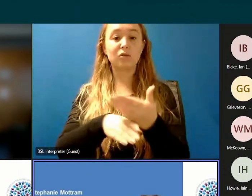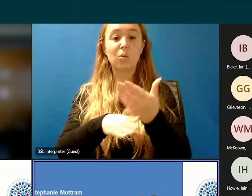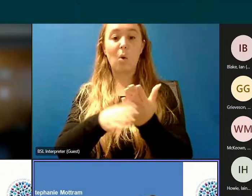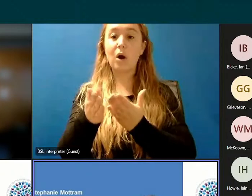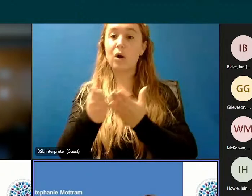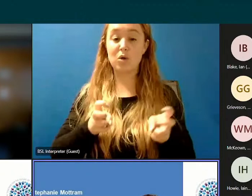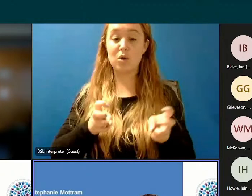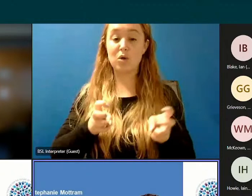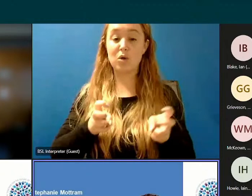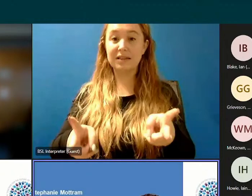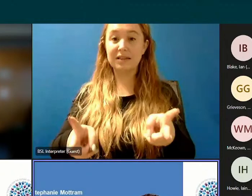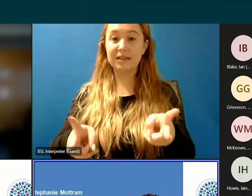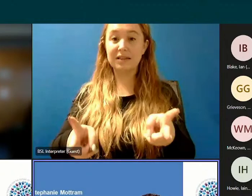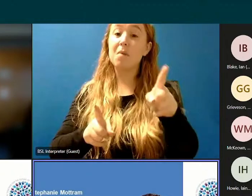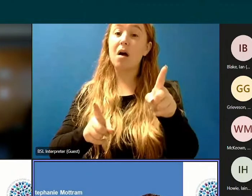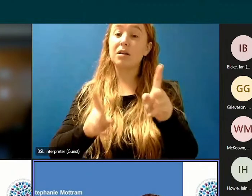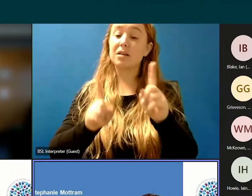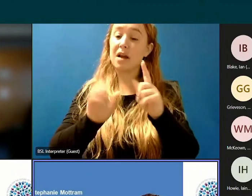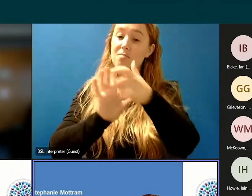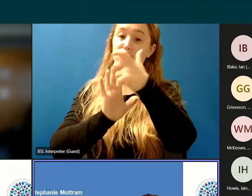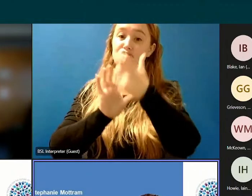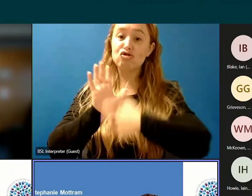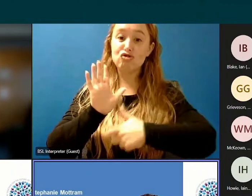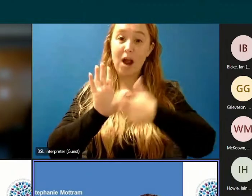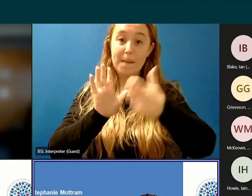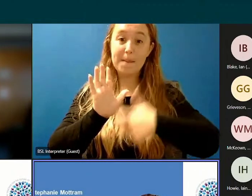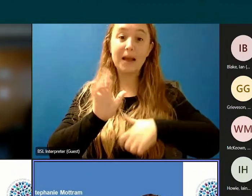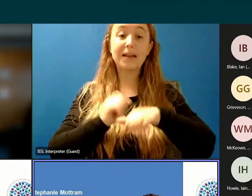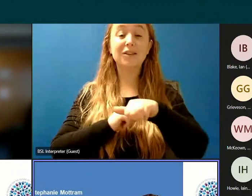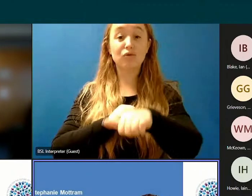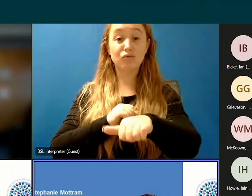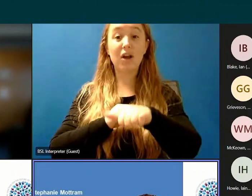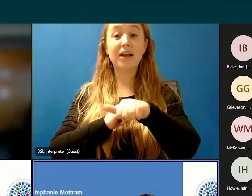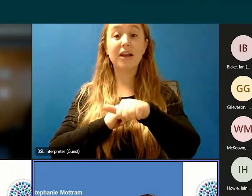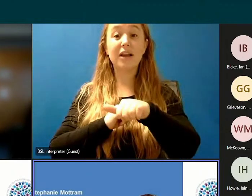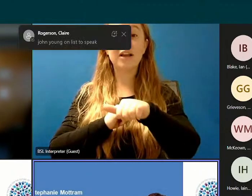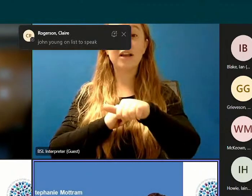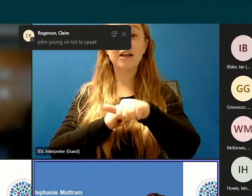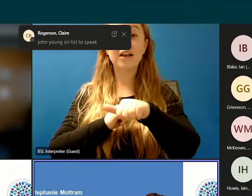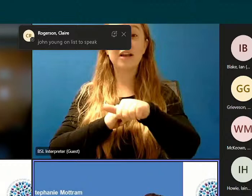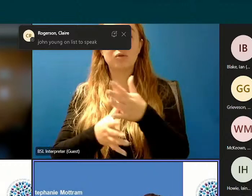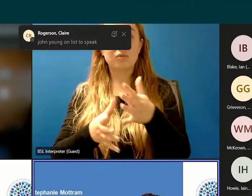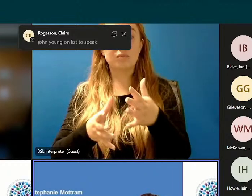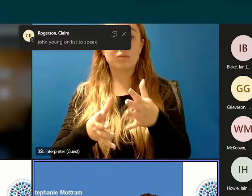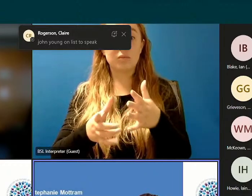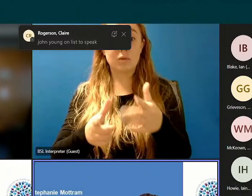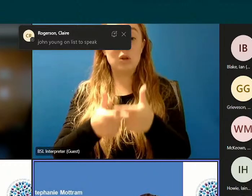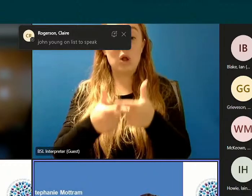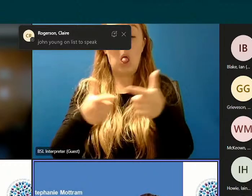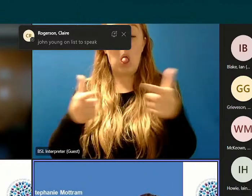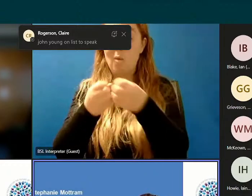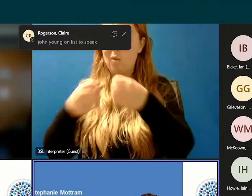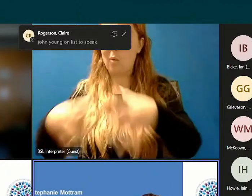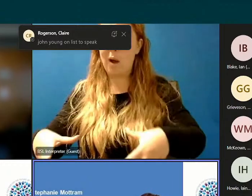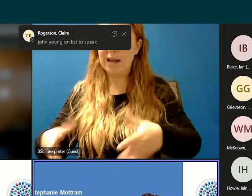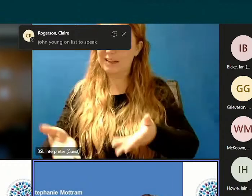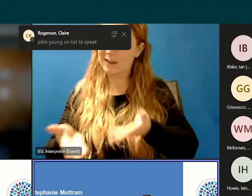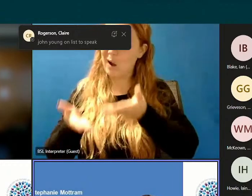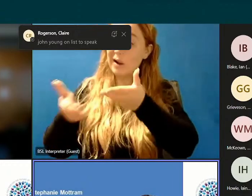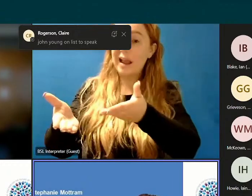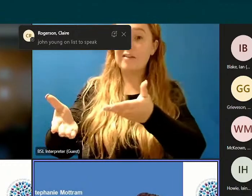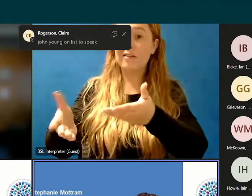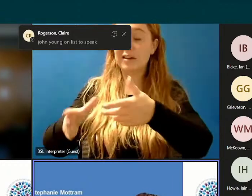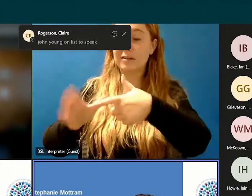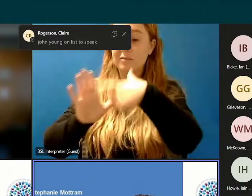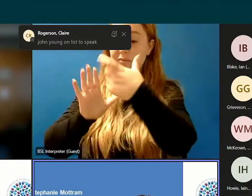the prescribing one is a really interesting one, because we know there's significant amount of waste with prescribing where people are stockpiling